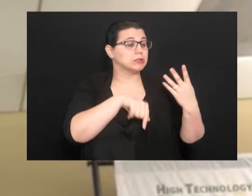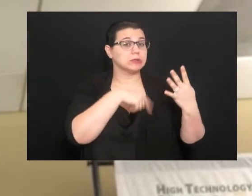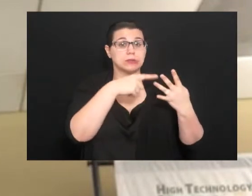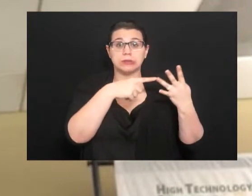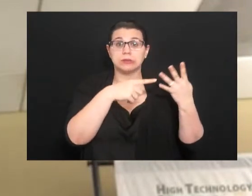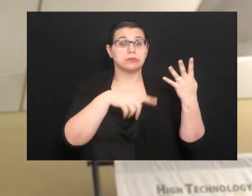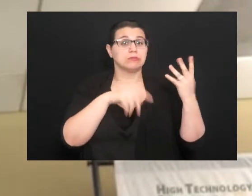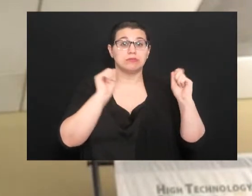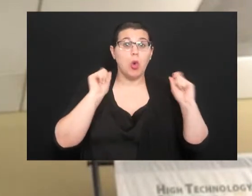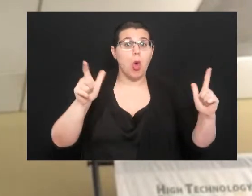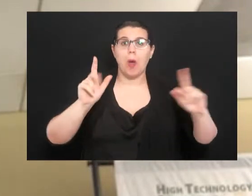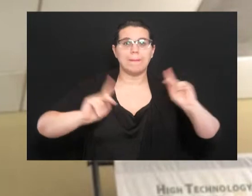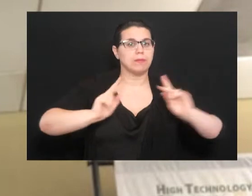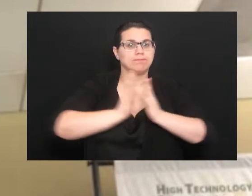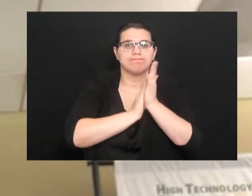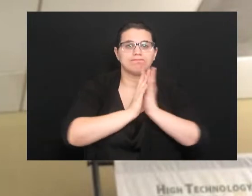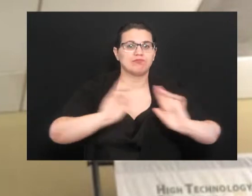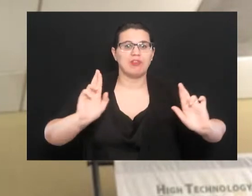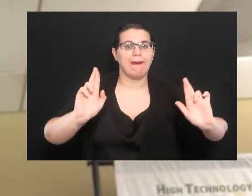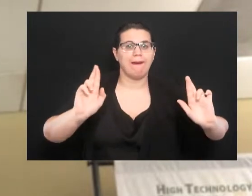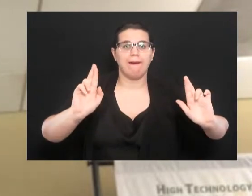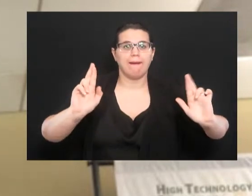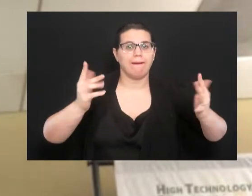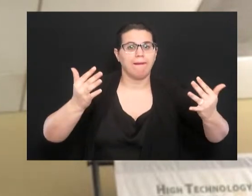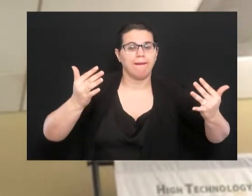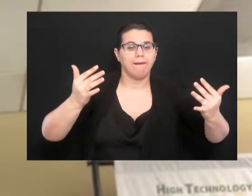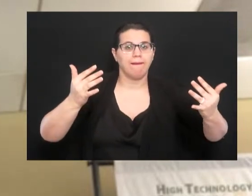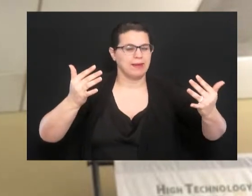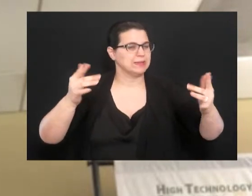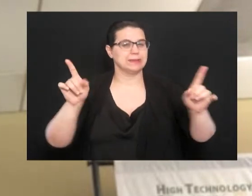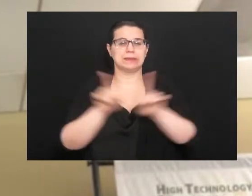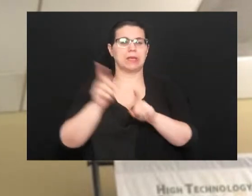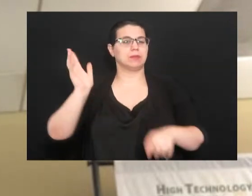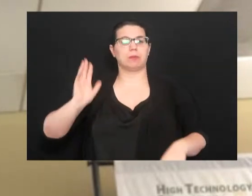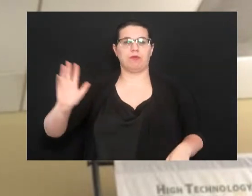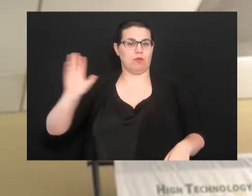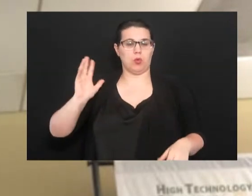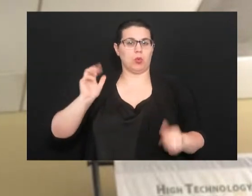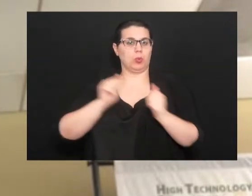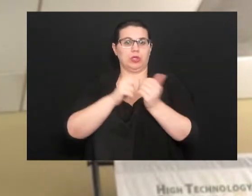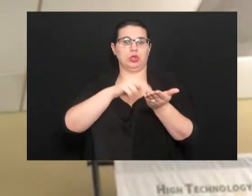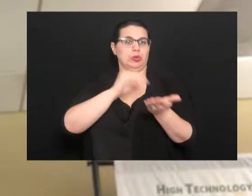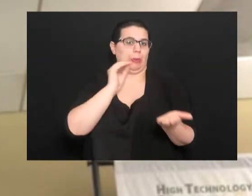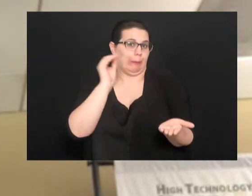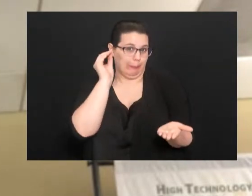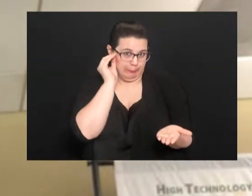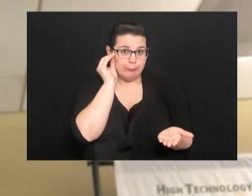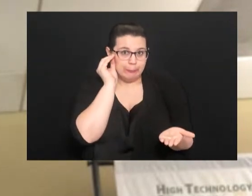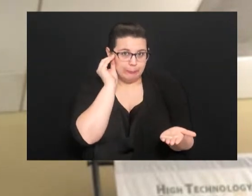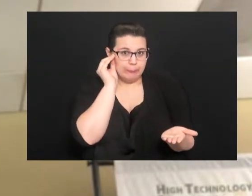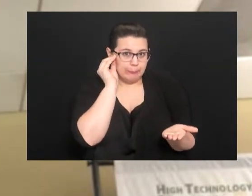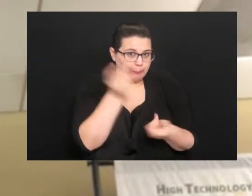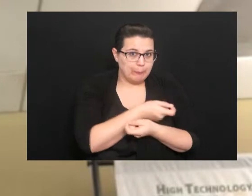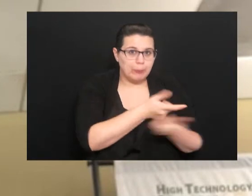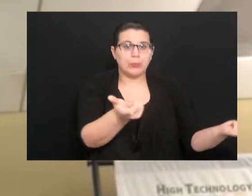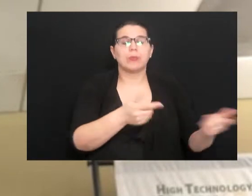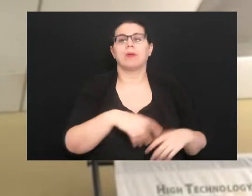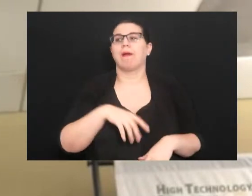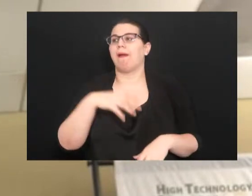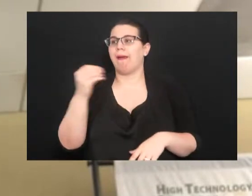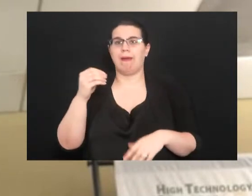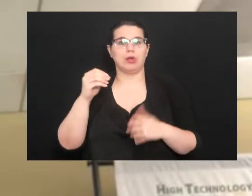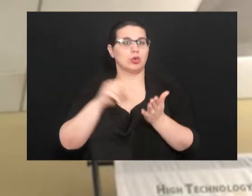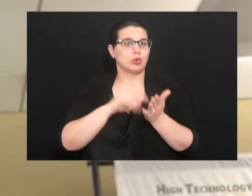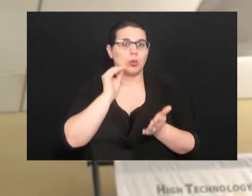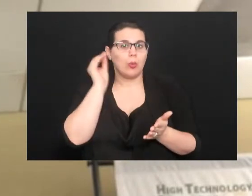are ready. So it would be the same as happened with the nursing home doses and the nursing home